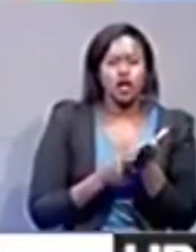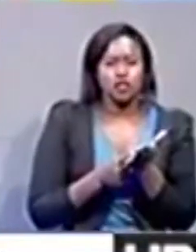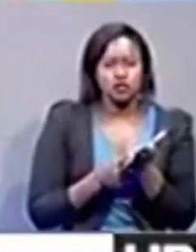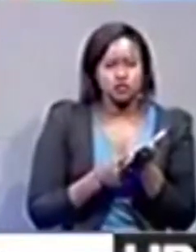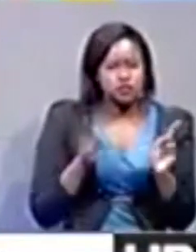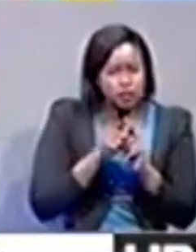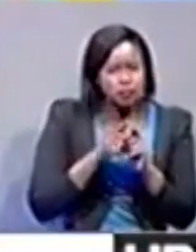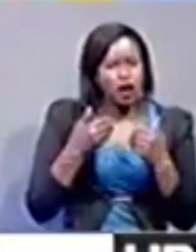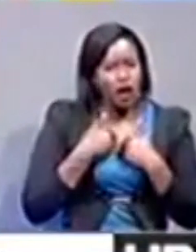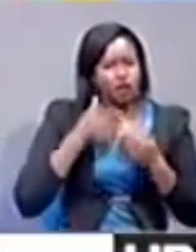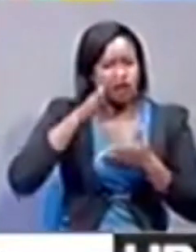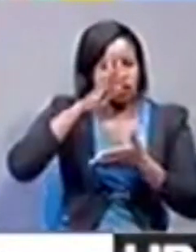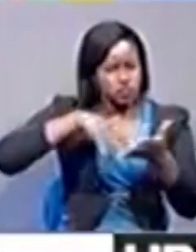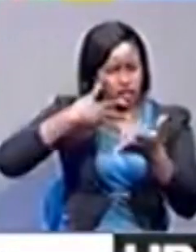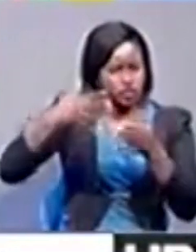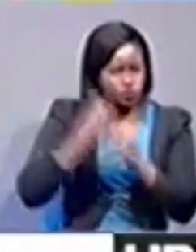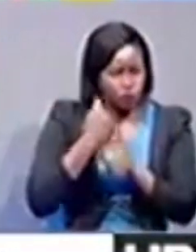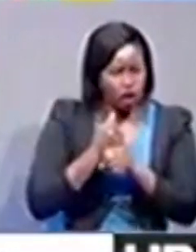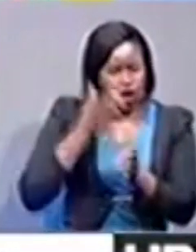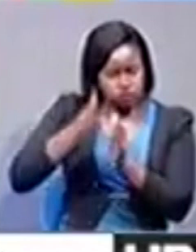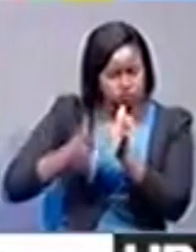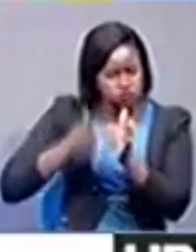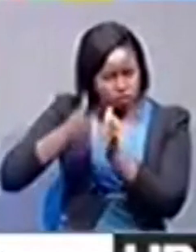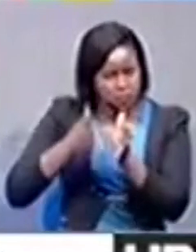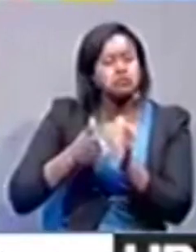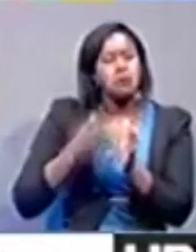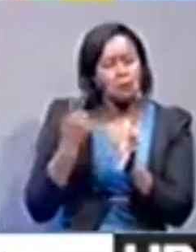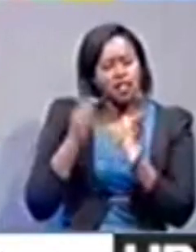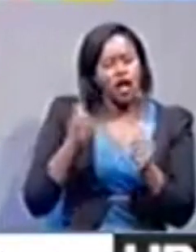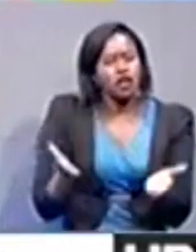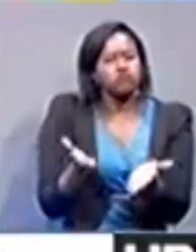railway networks that could be revamped.